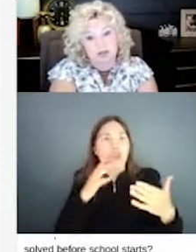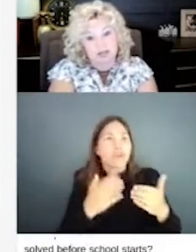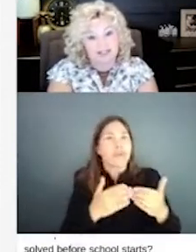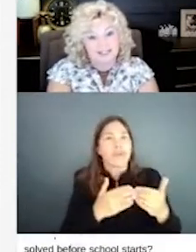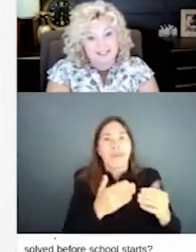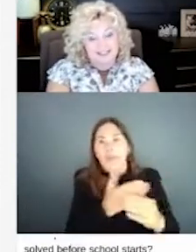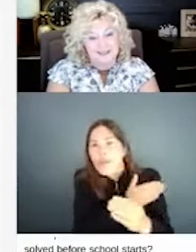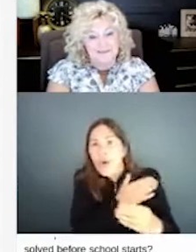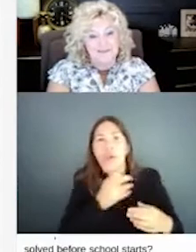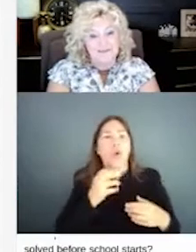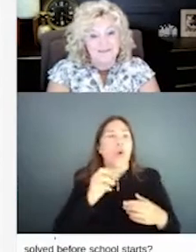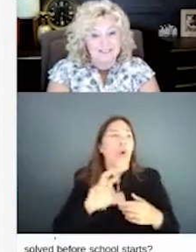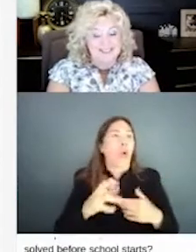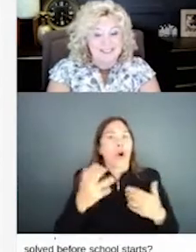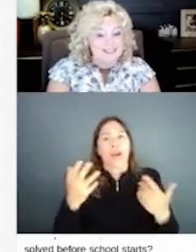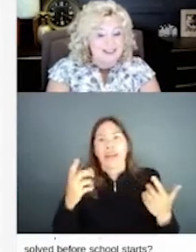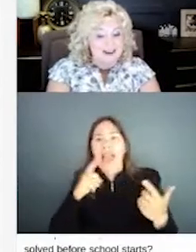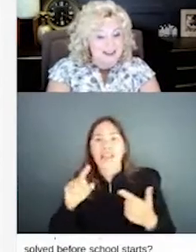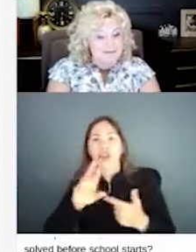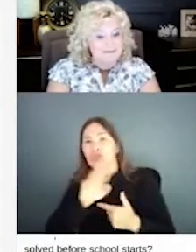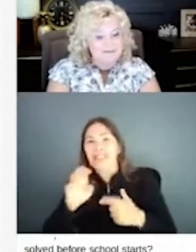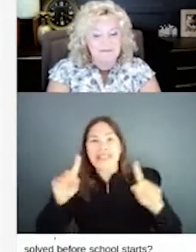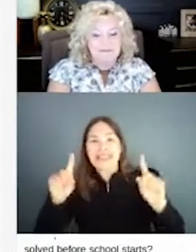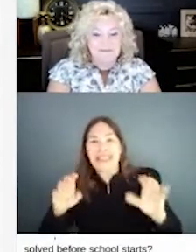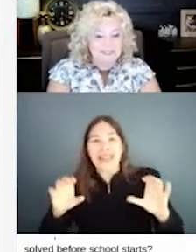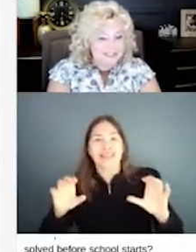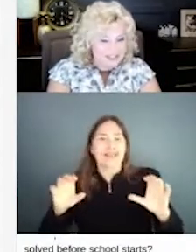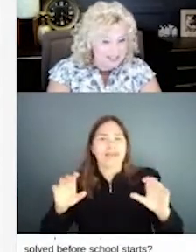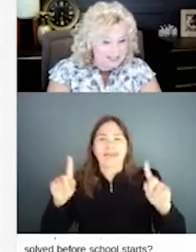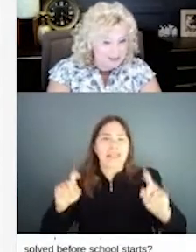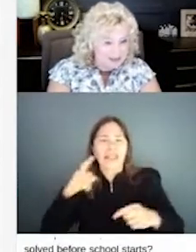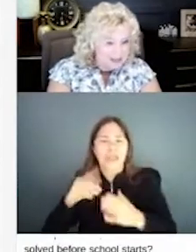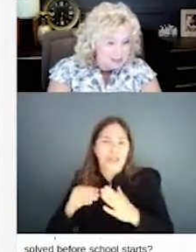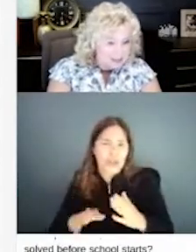students. So, all righty. Thank you.